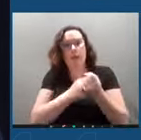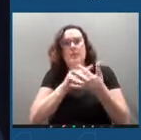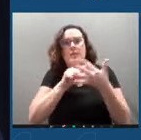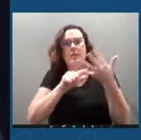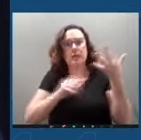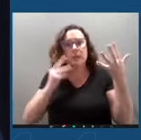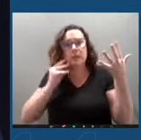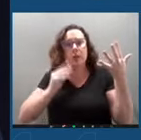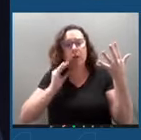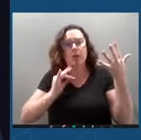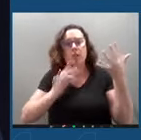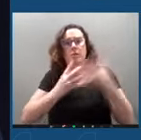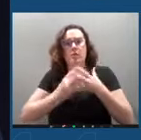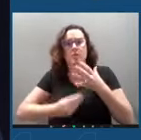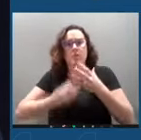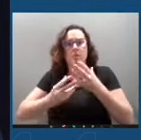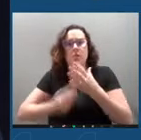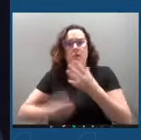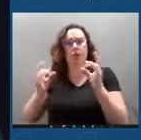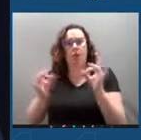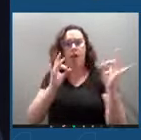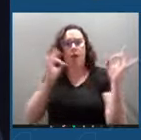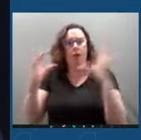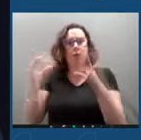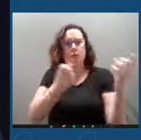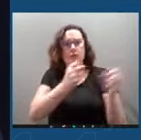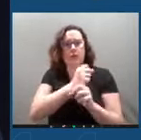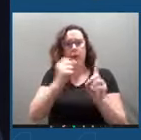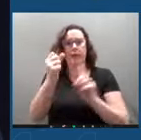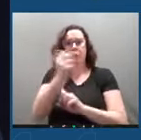issue decided to come together and make